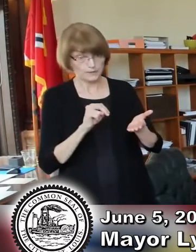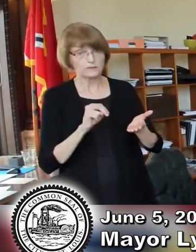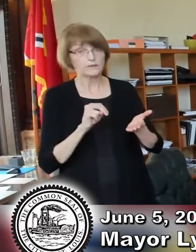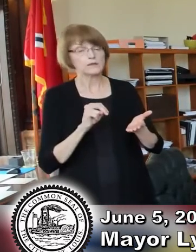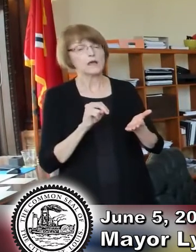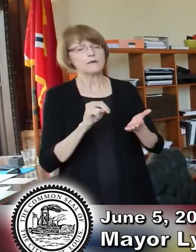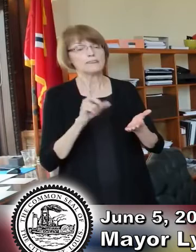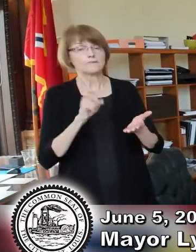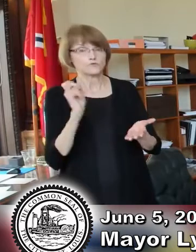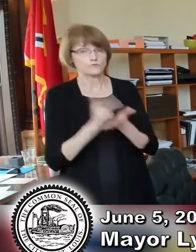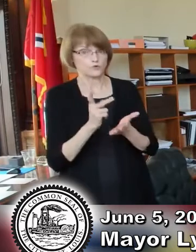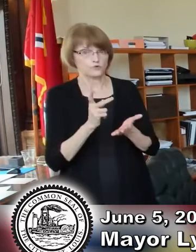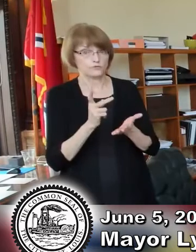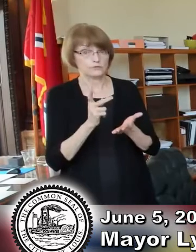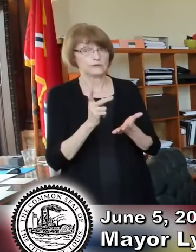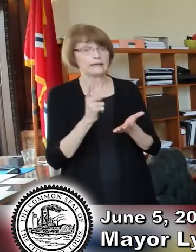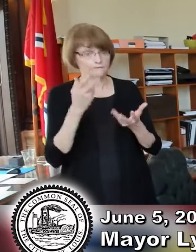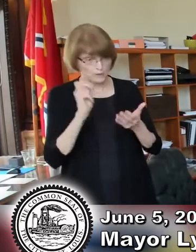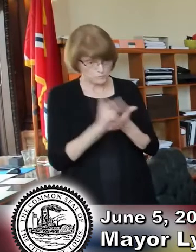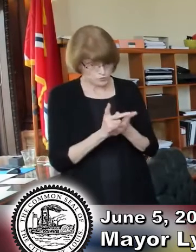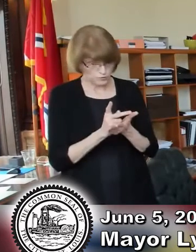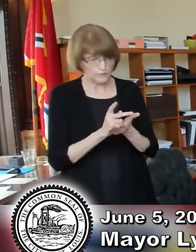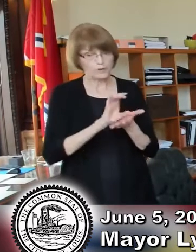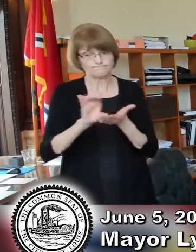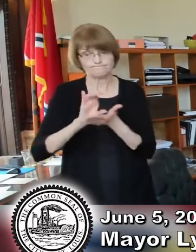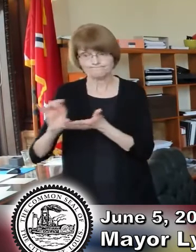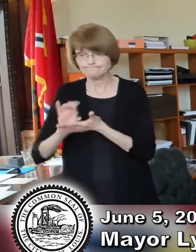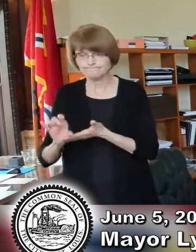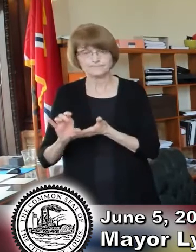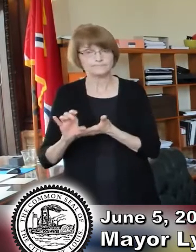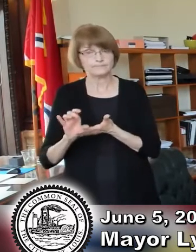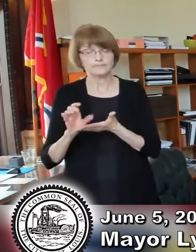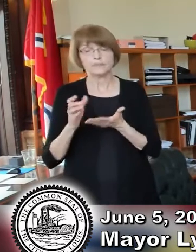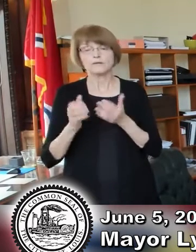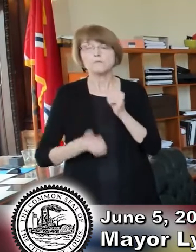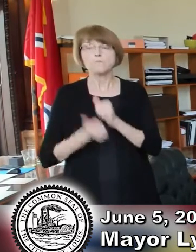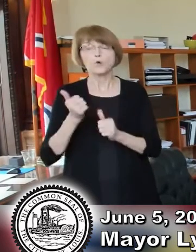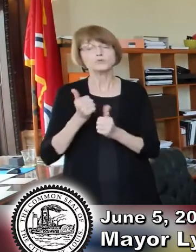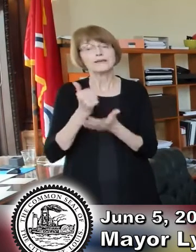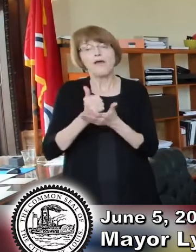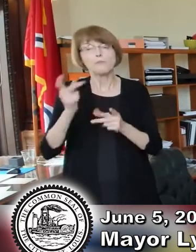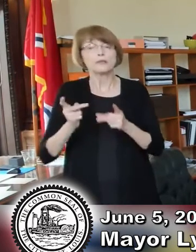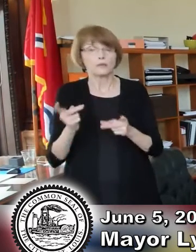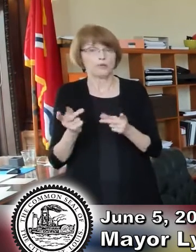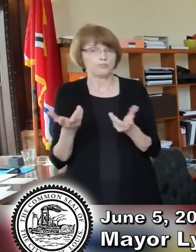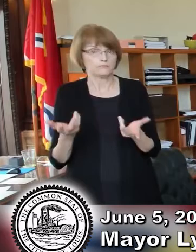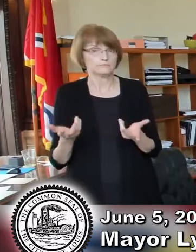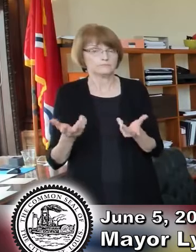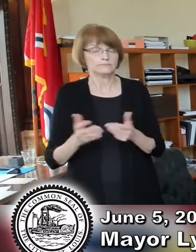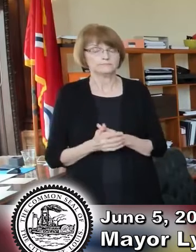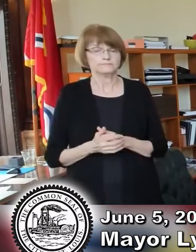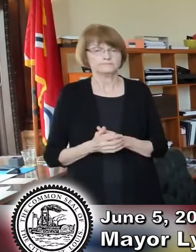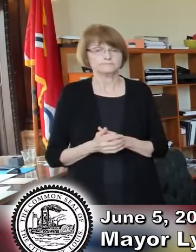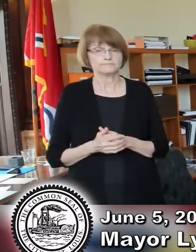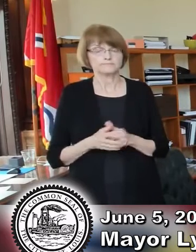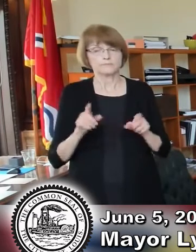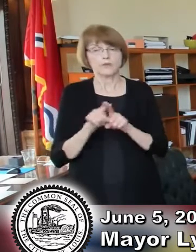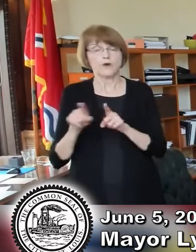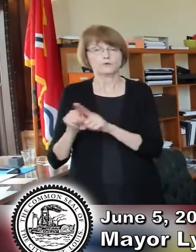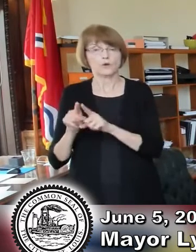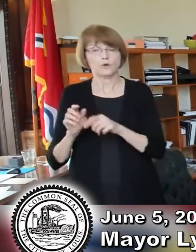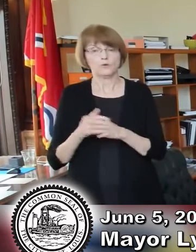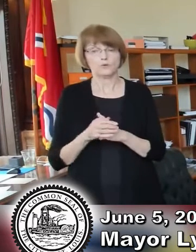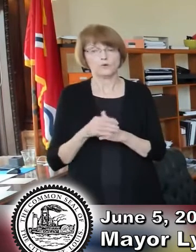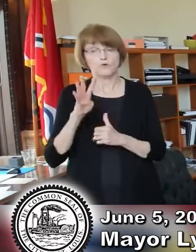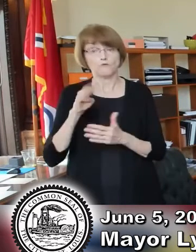funding goes. So it is going into primarily humanitarian efforts and also